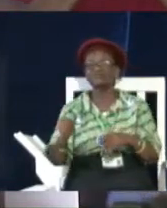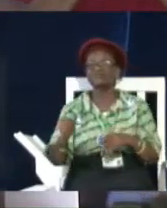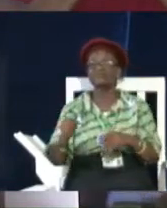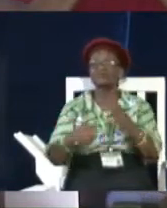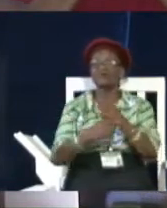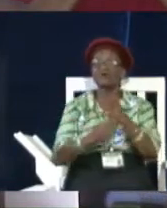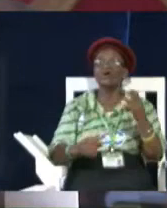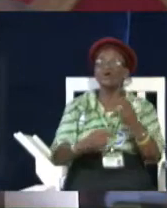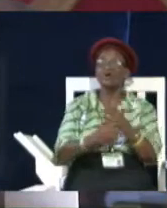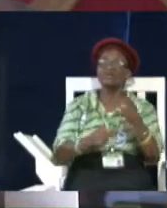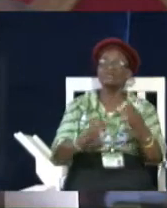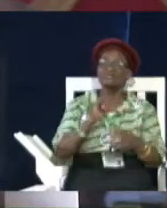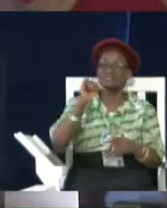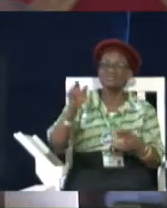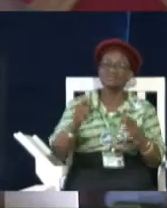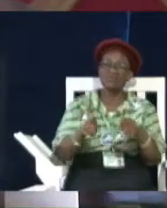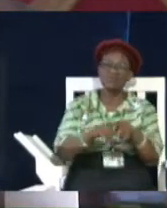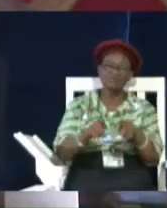Oil is also useful